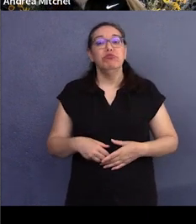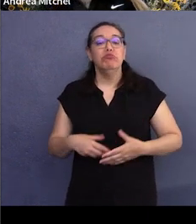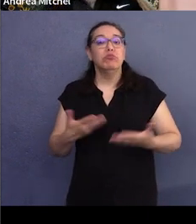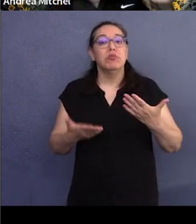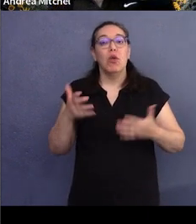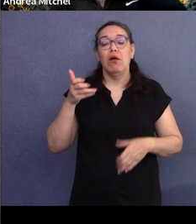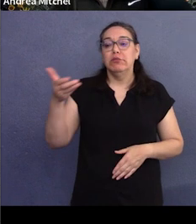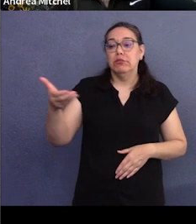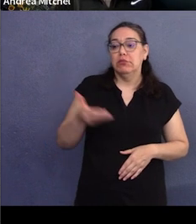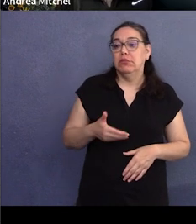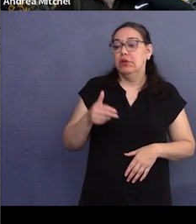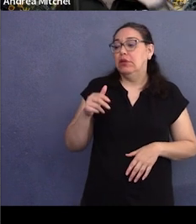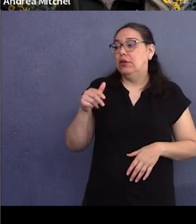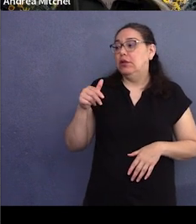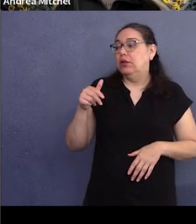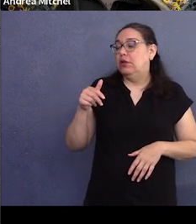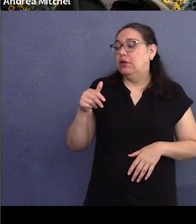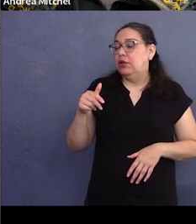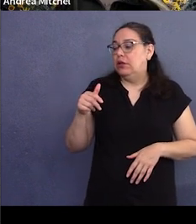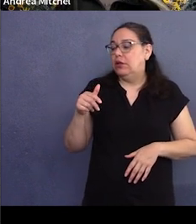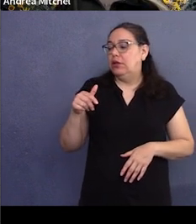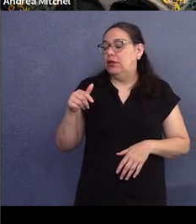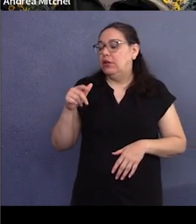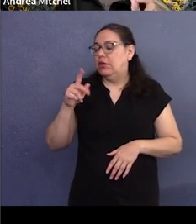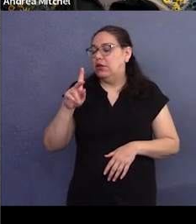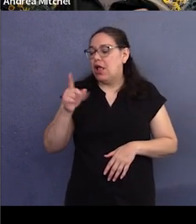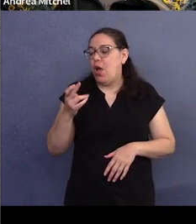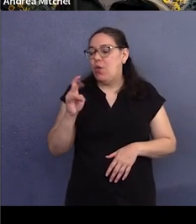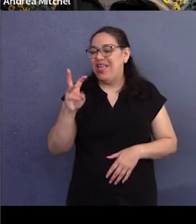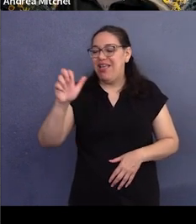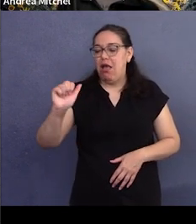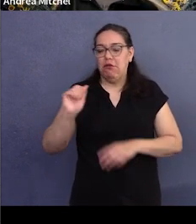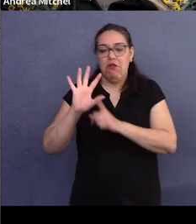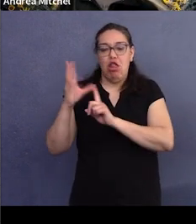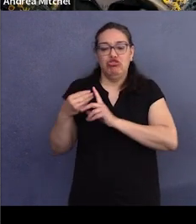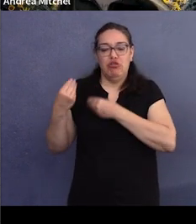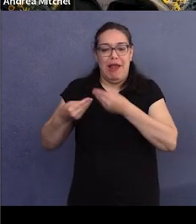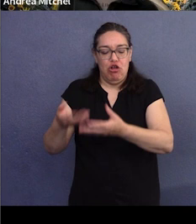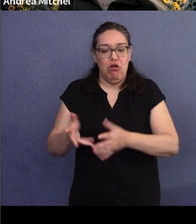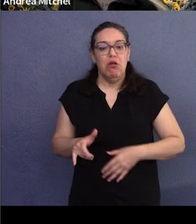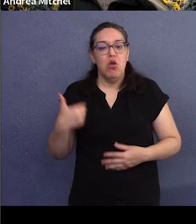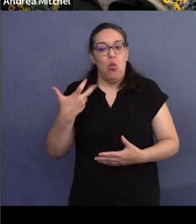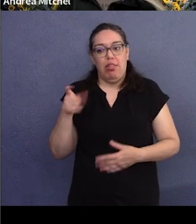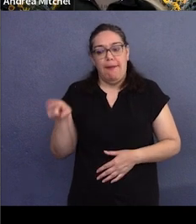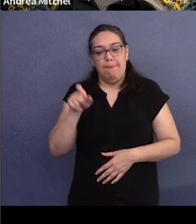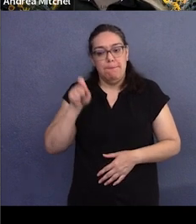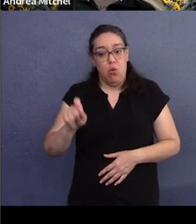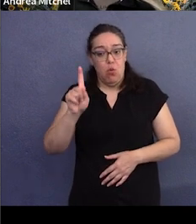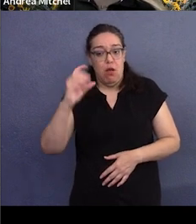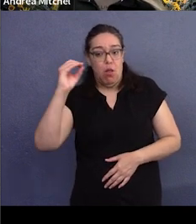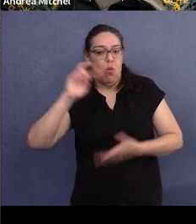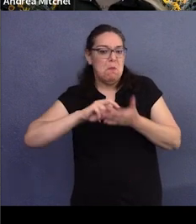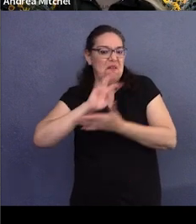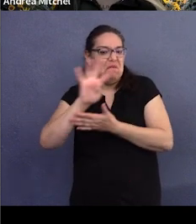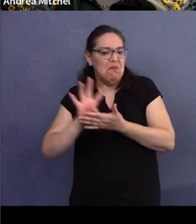a queer culture bearer, and you wanted them to be a 0.10, which would be 4 hours a week.